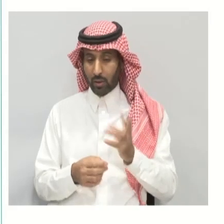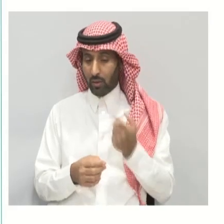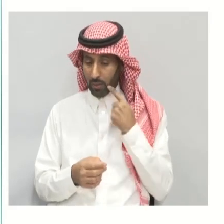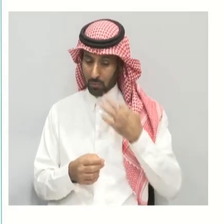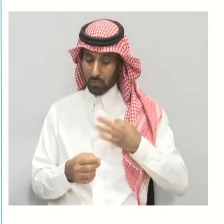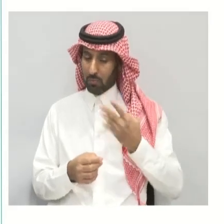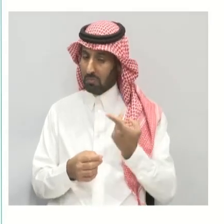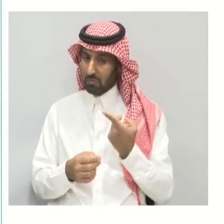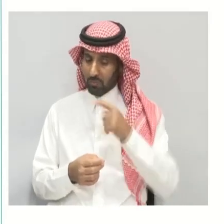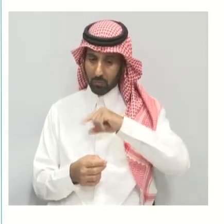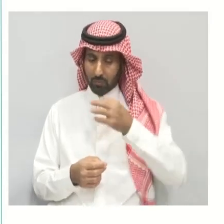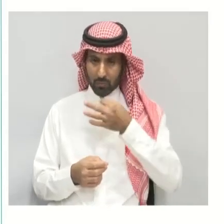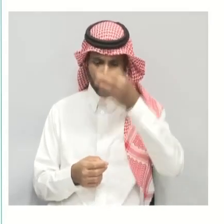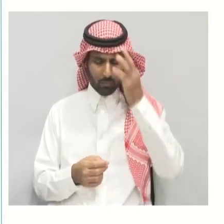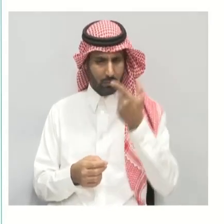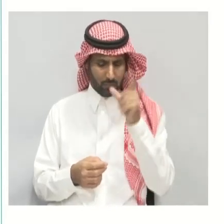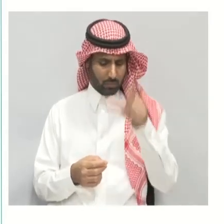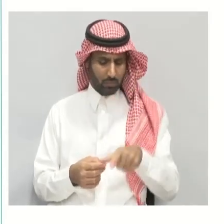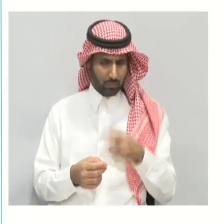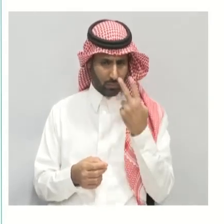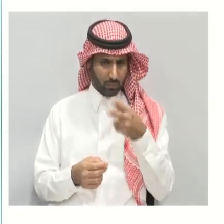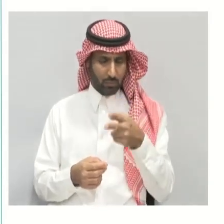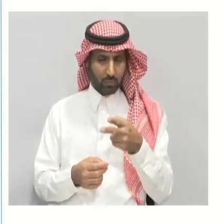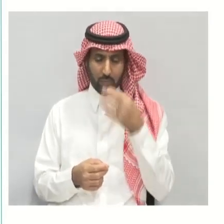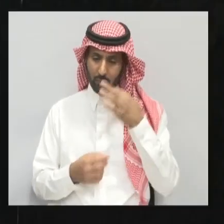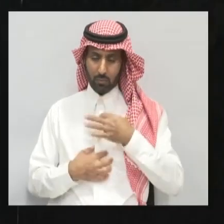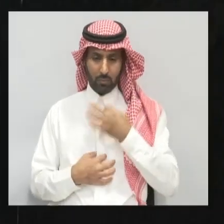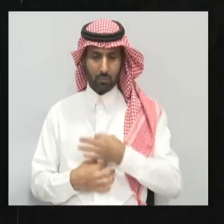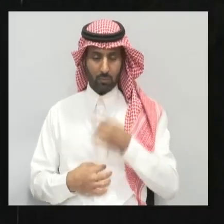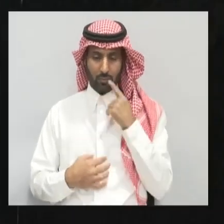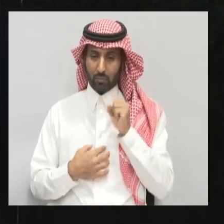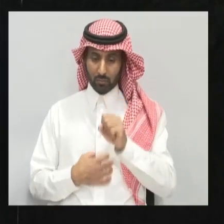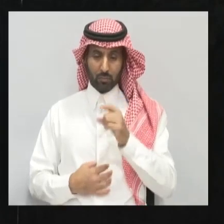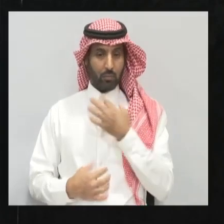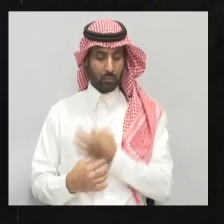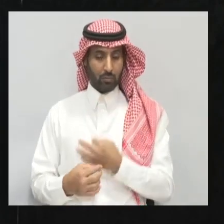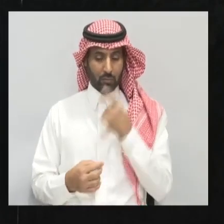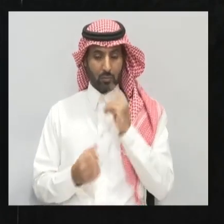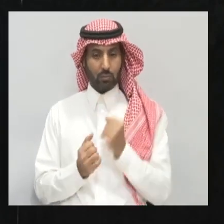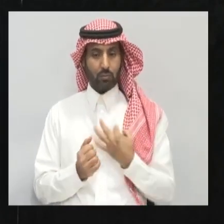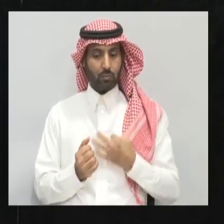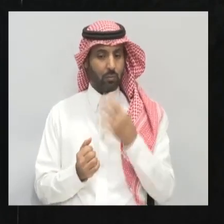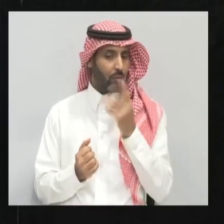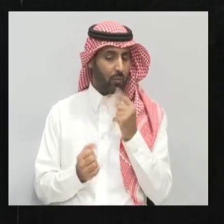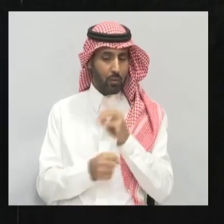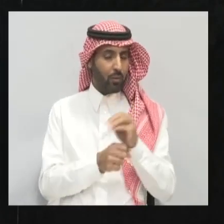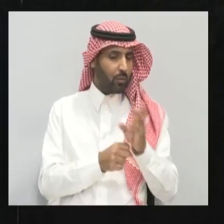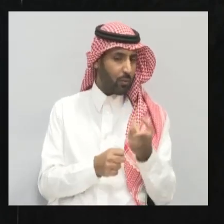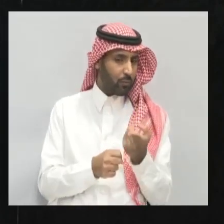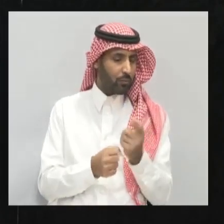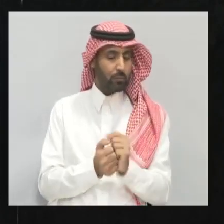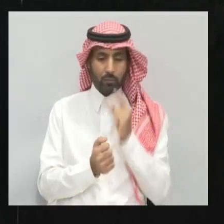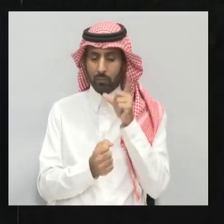stated an example of this, whether when you see someone wearing a specific kind of clothes, that can you tell about